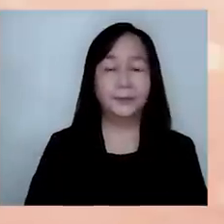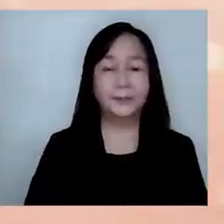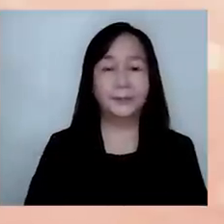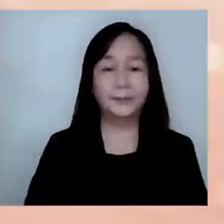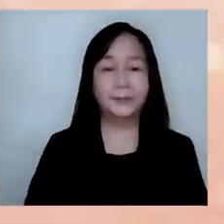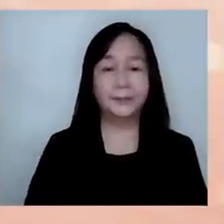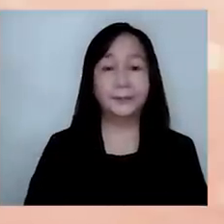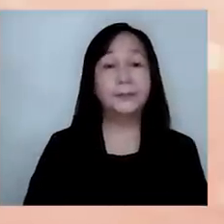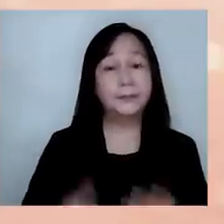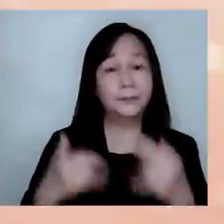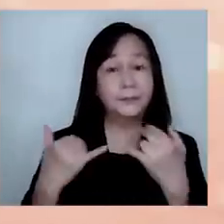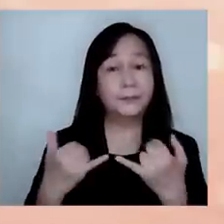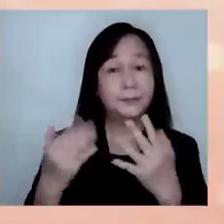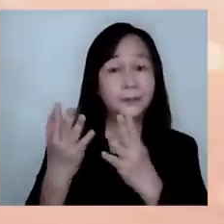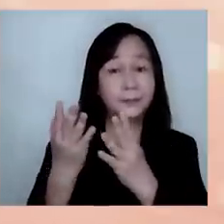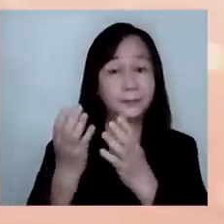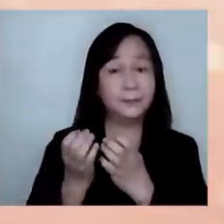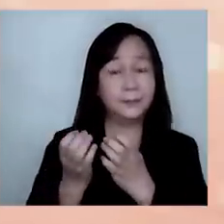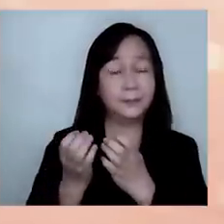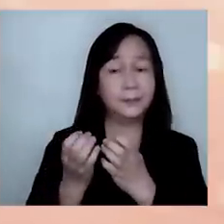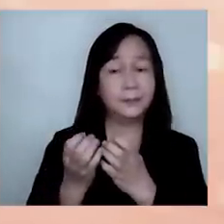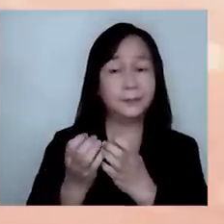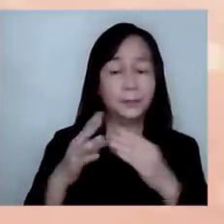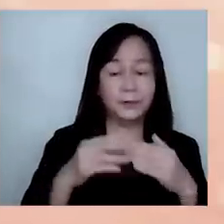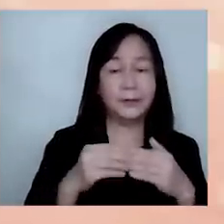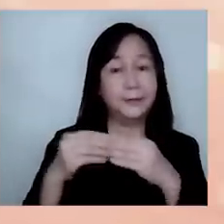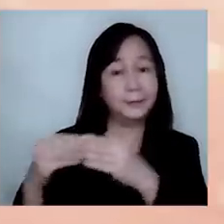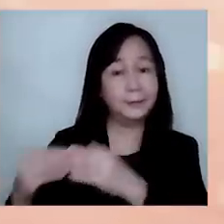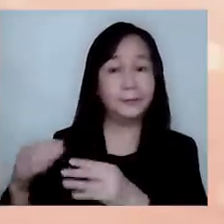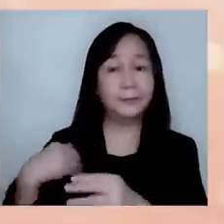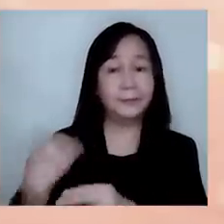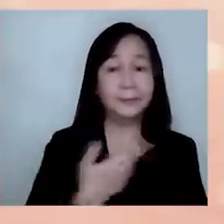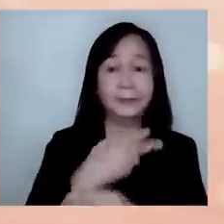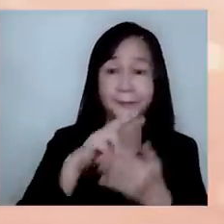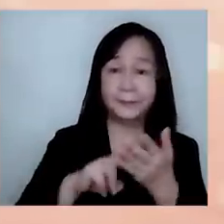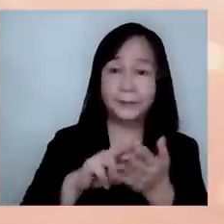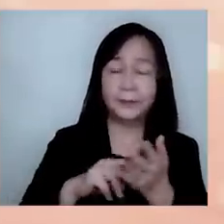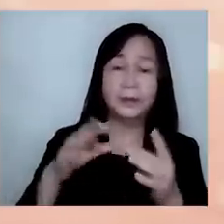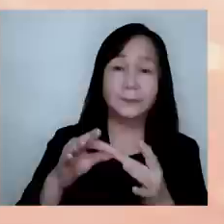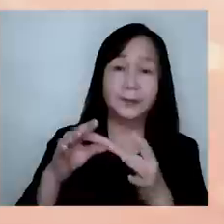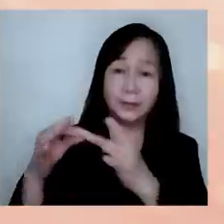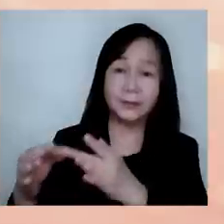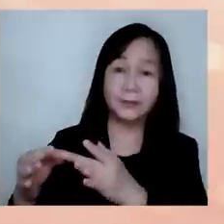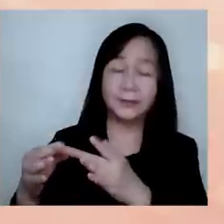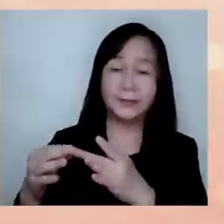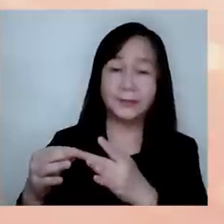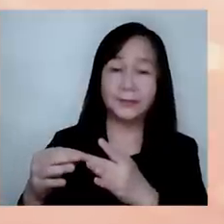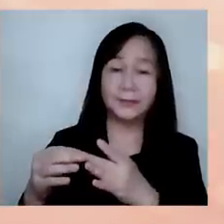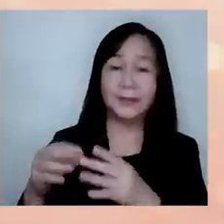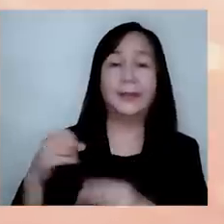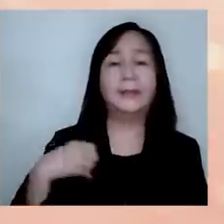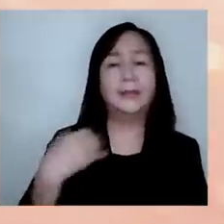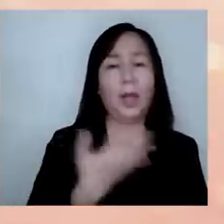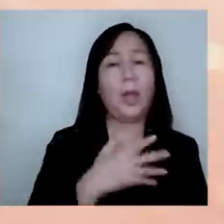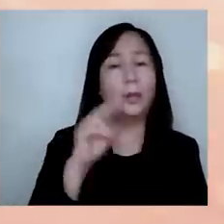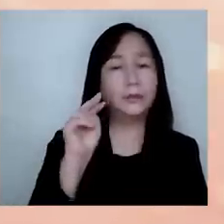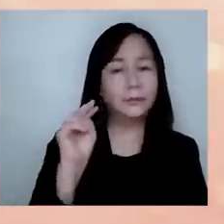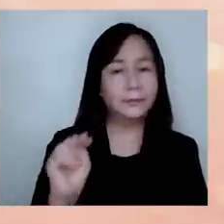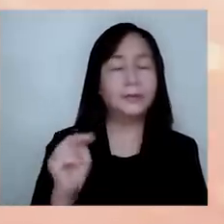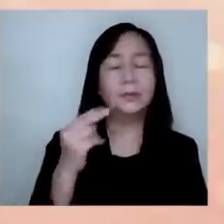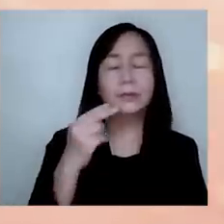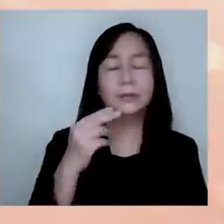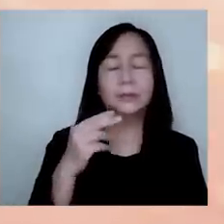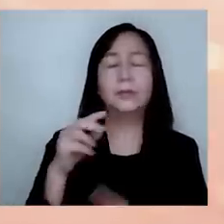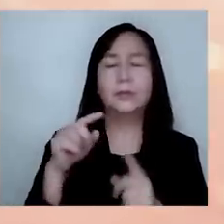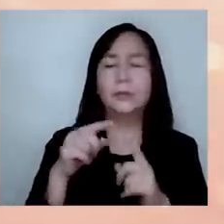we want to be led by our readings especially in our need to see